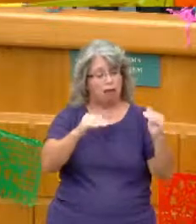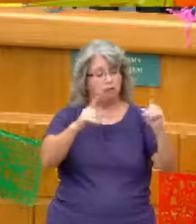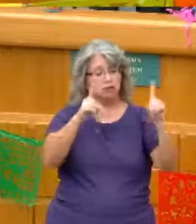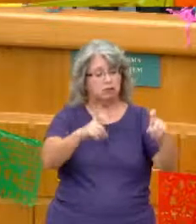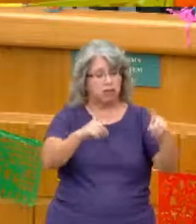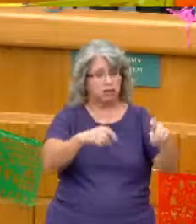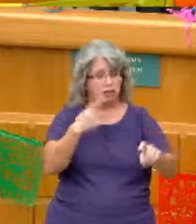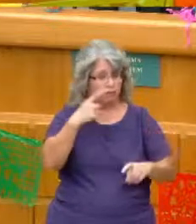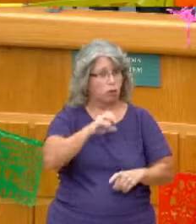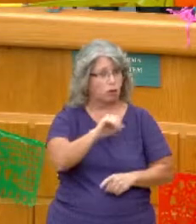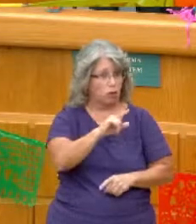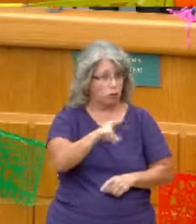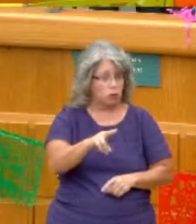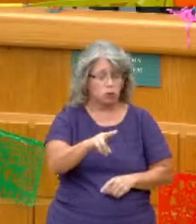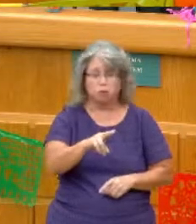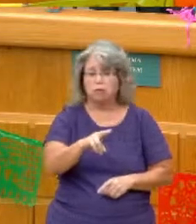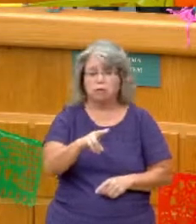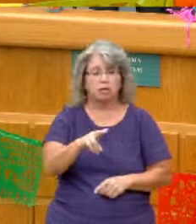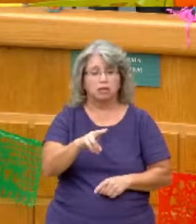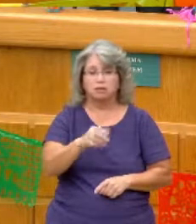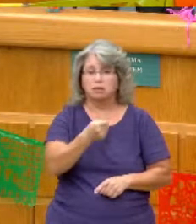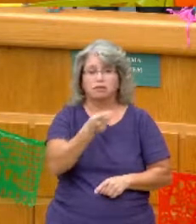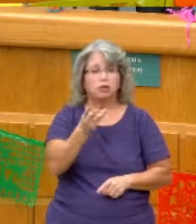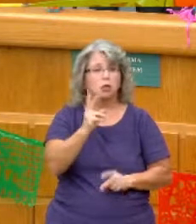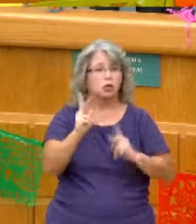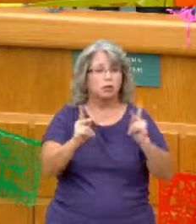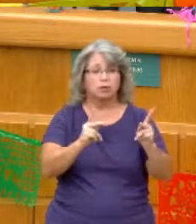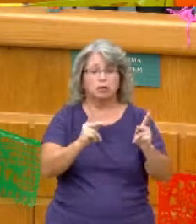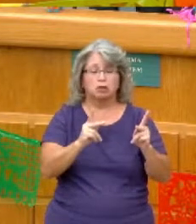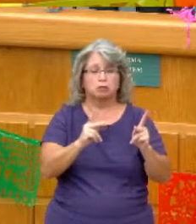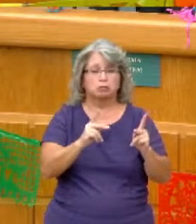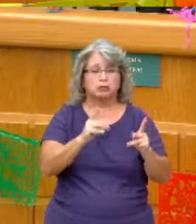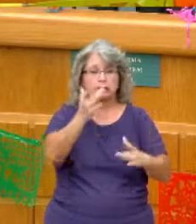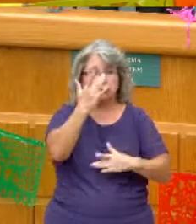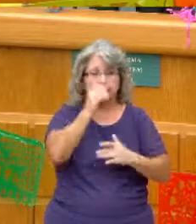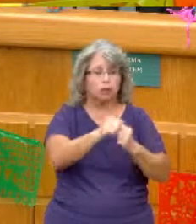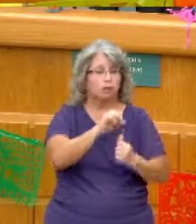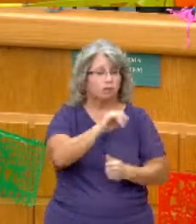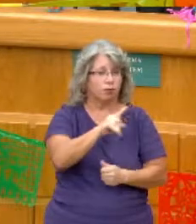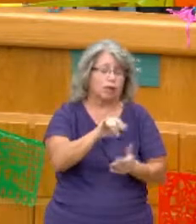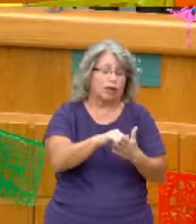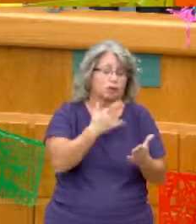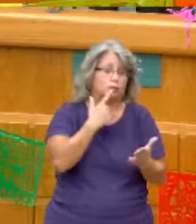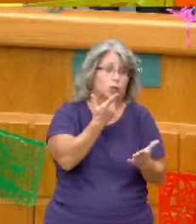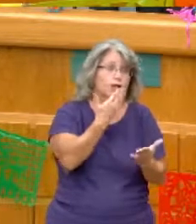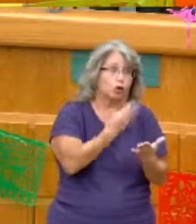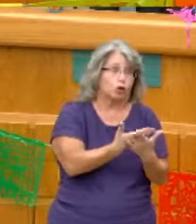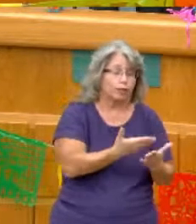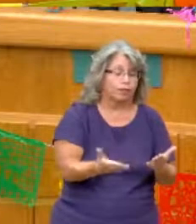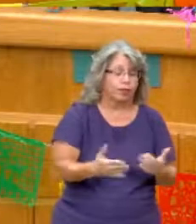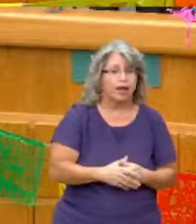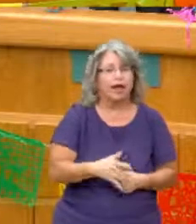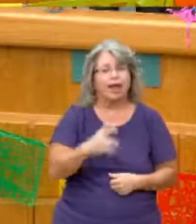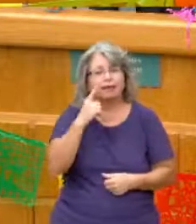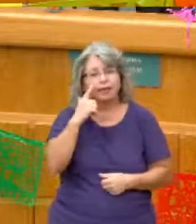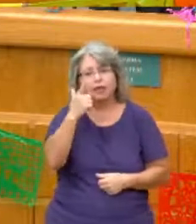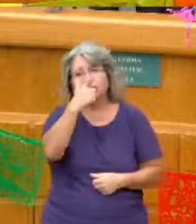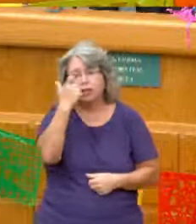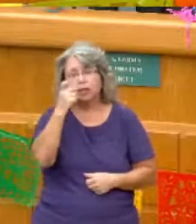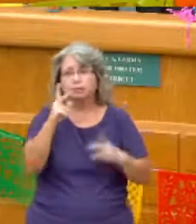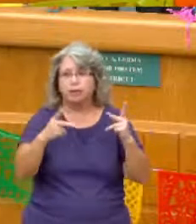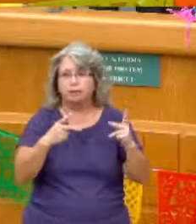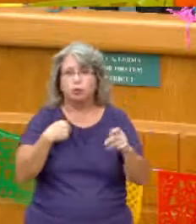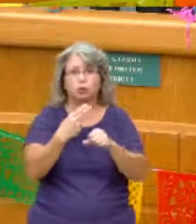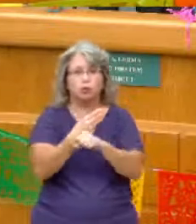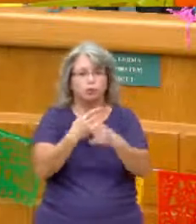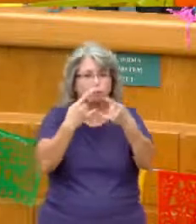flu last year, which was really the silver lining in all of this. The COVID-19 mitigation measures, such as wearing your face mask, staying